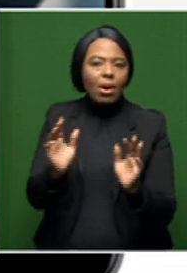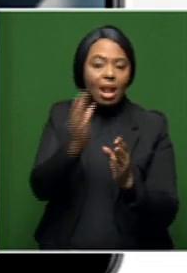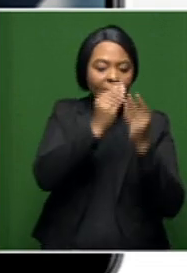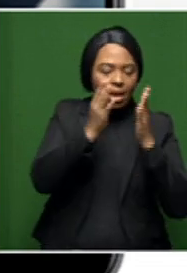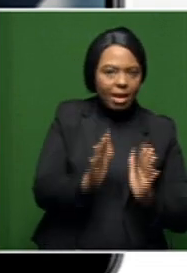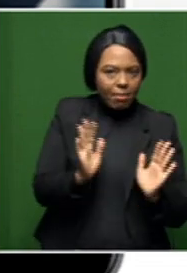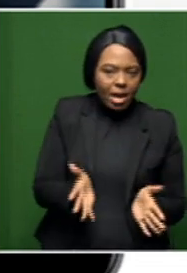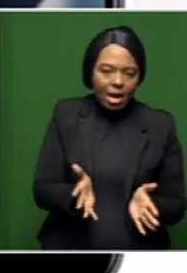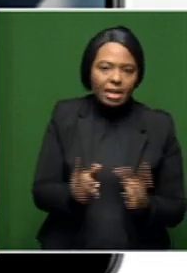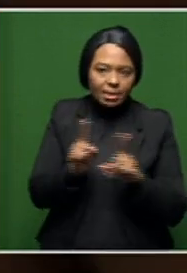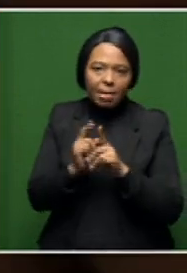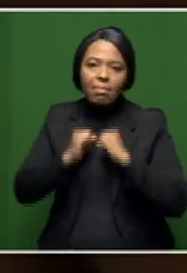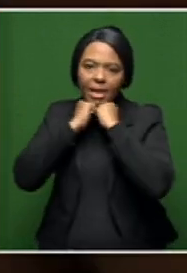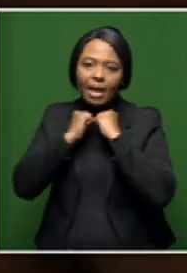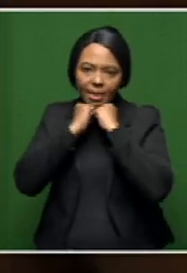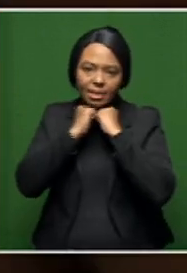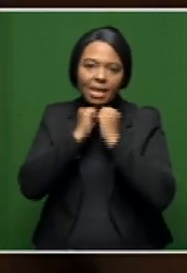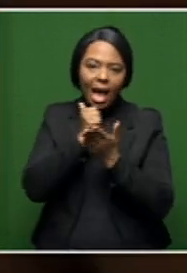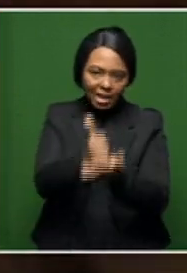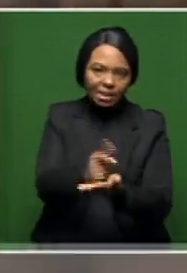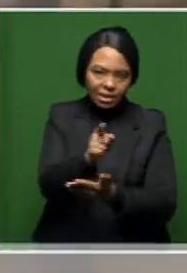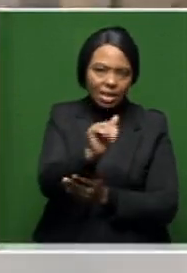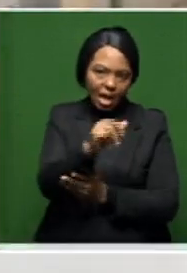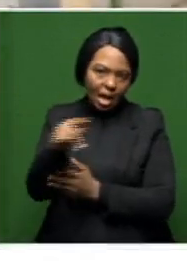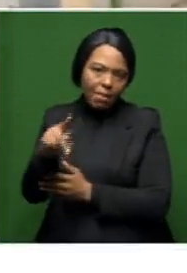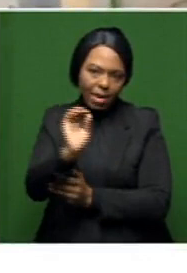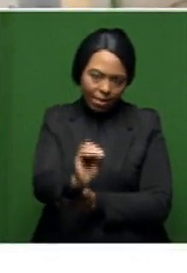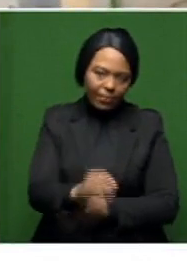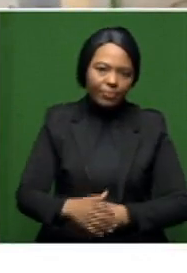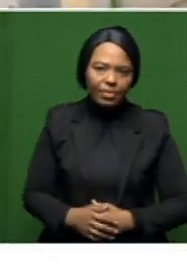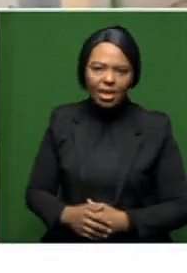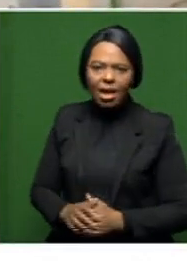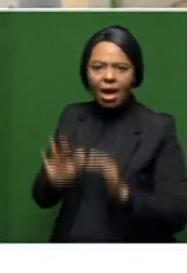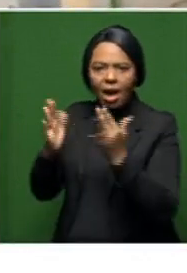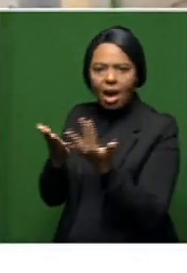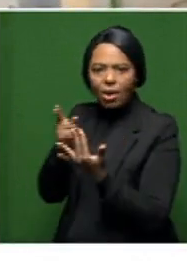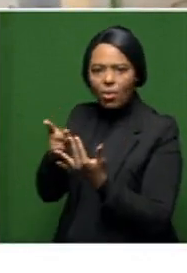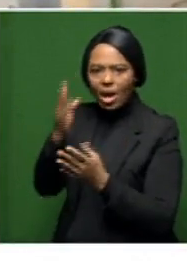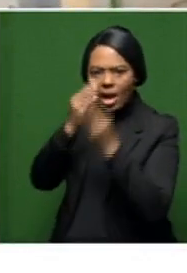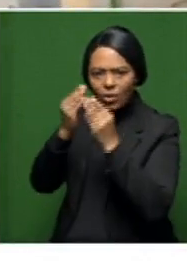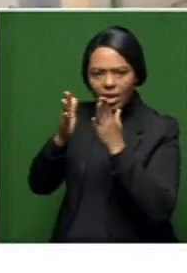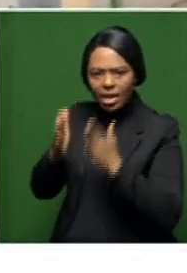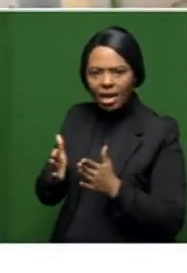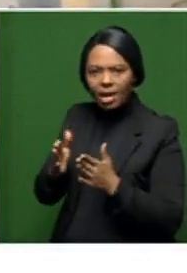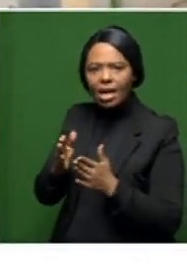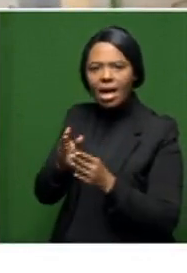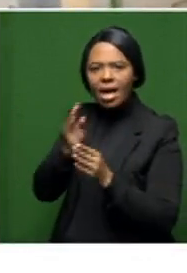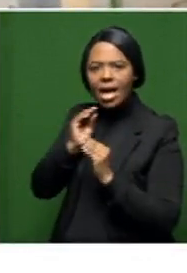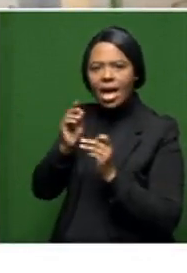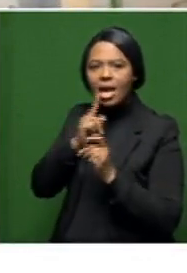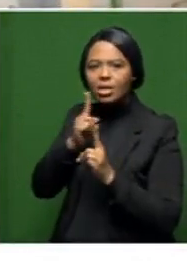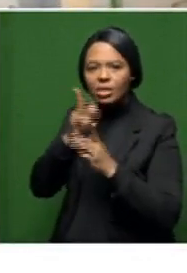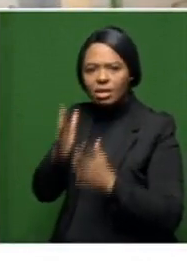but also the parents. And how can educators use the available material on the app to assist learners with the preparations